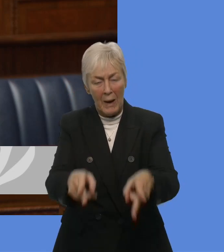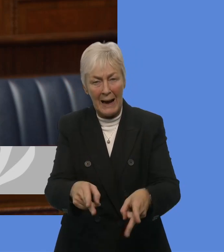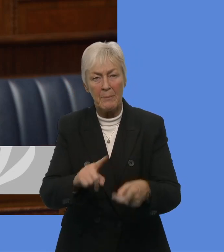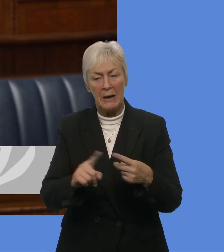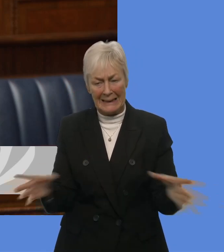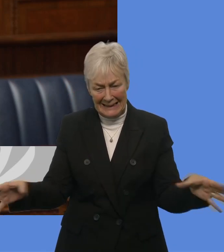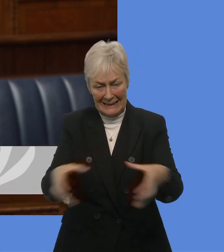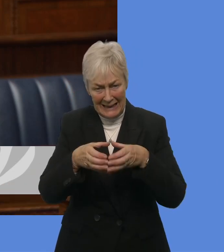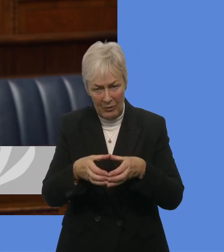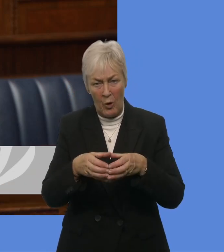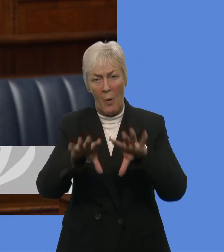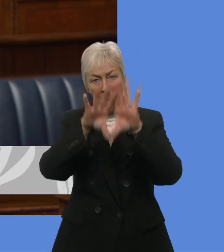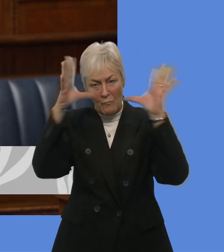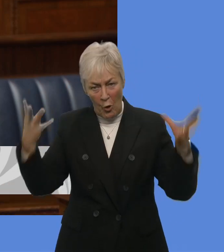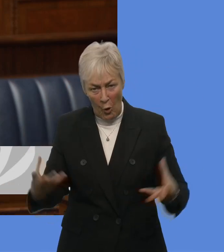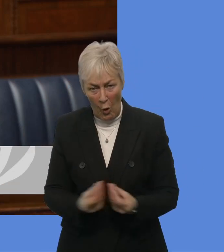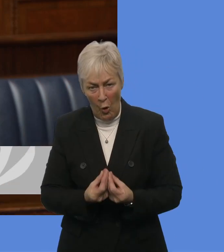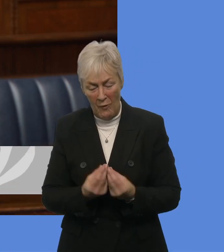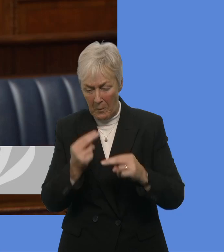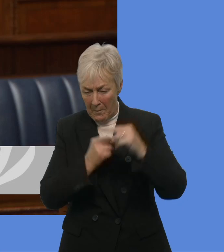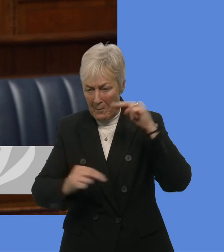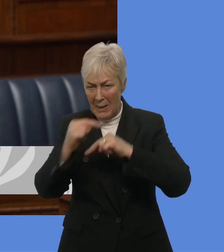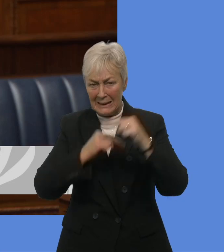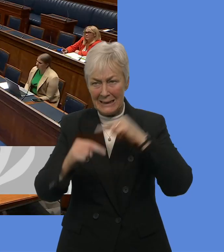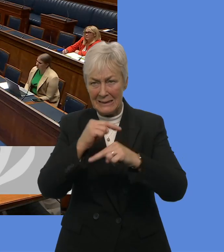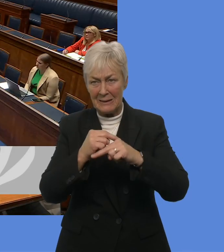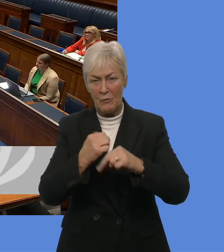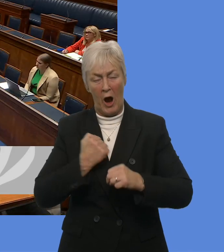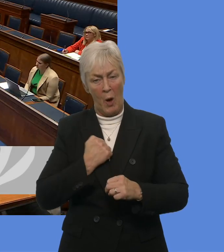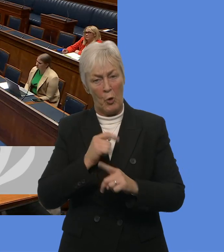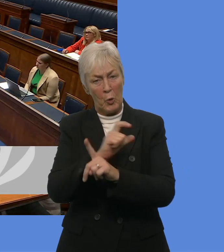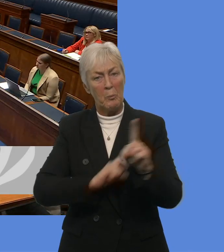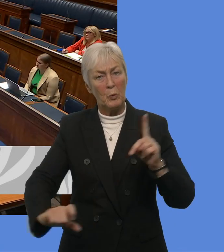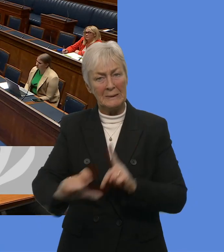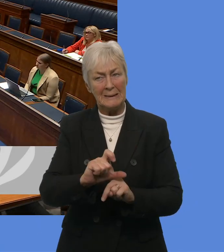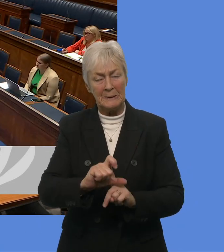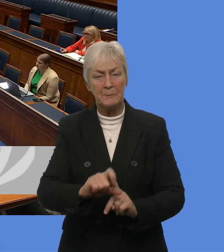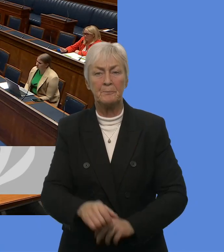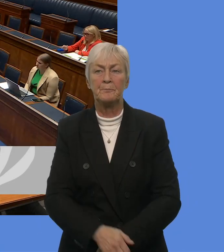together within our overarching aim of building that united community. Gary Middleton.